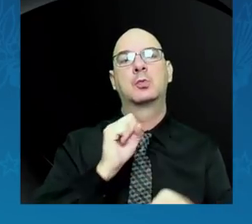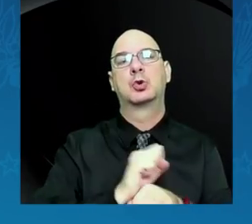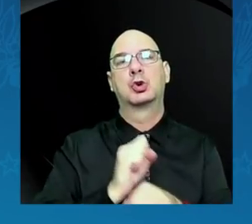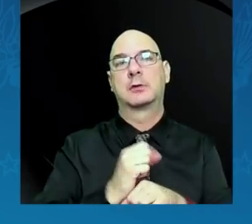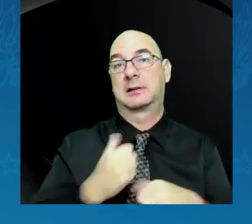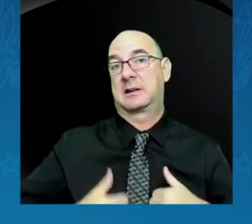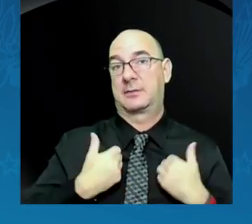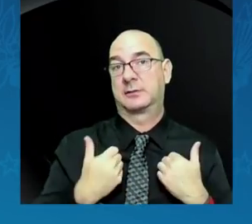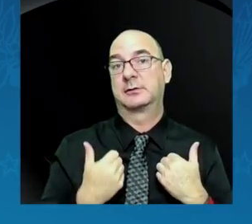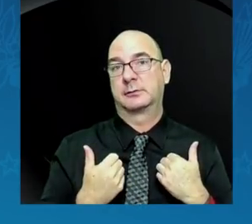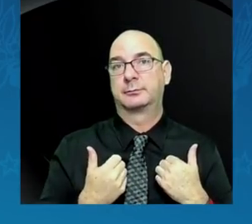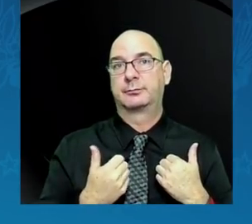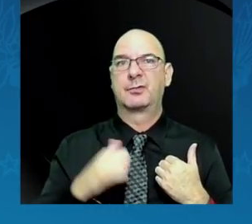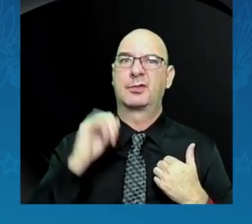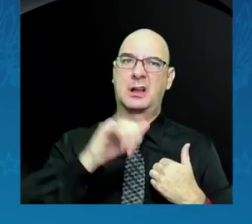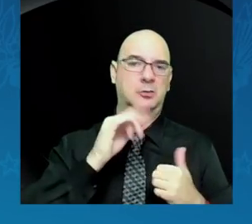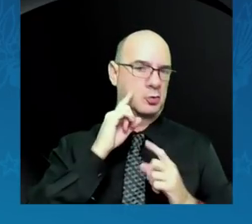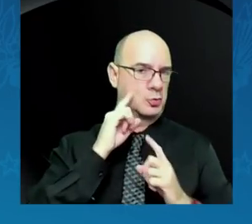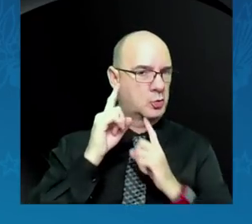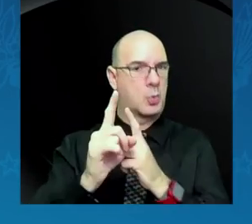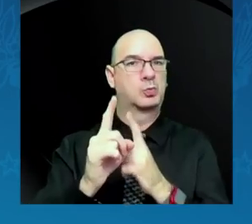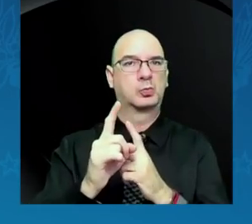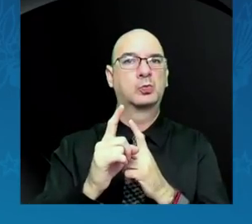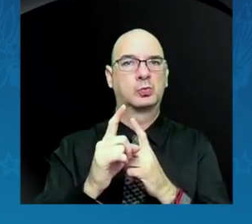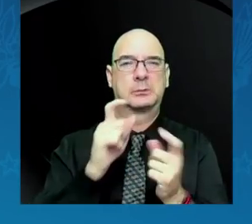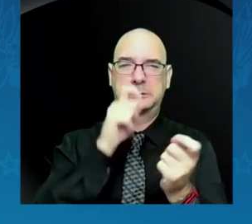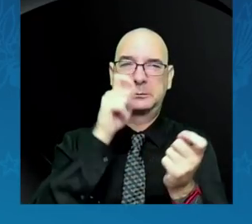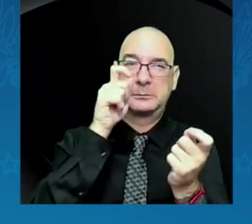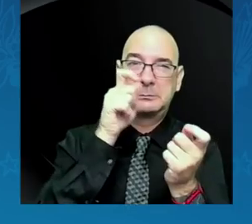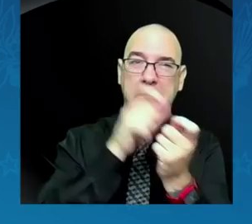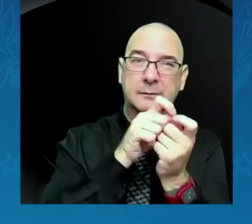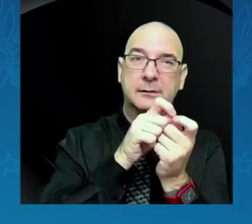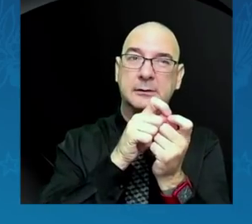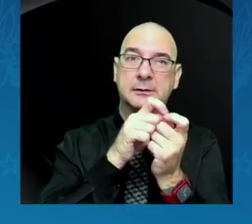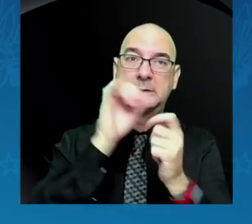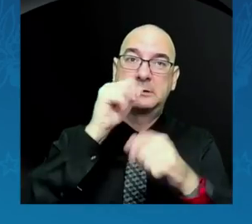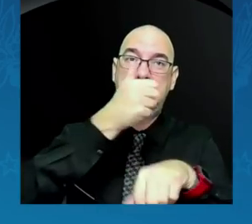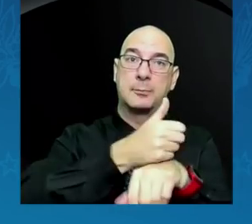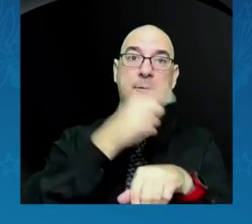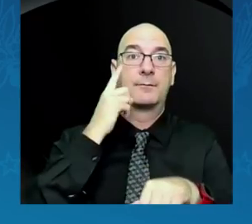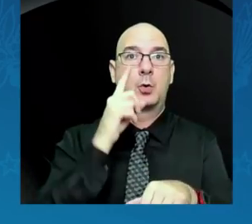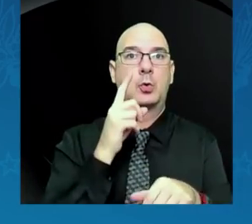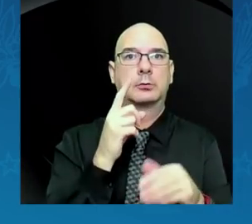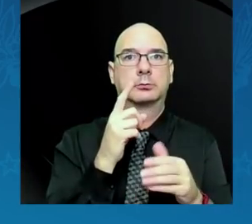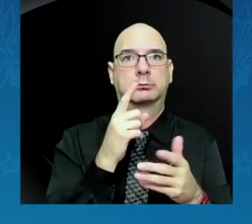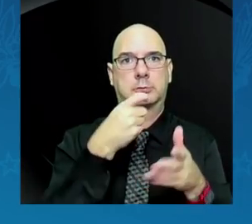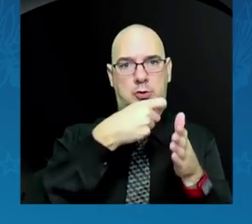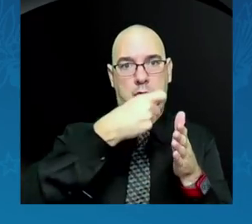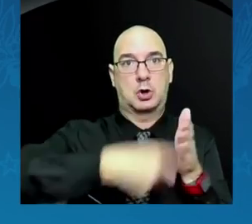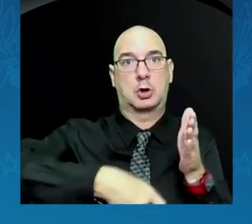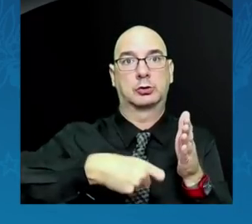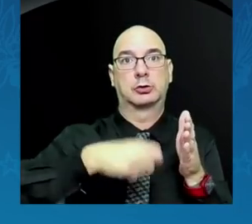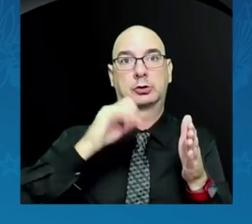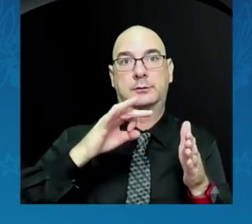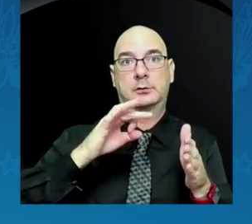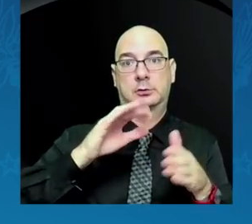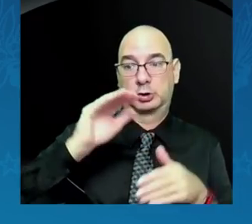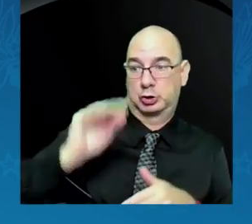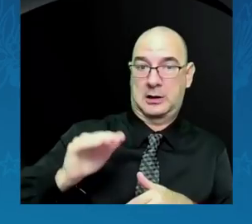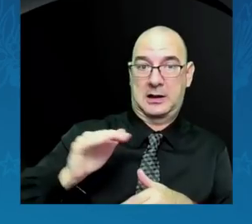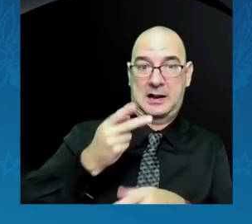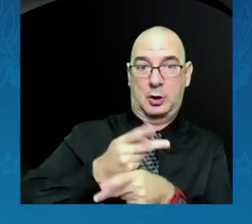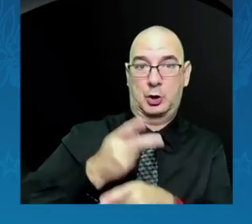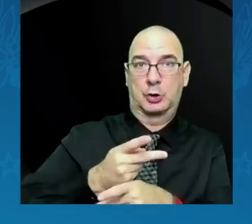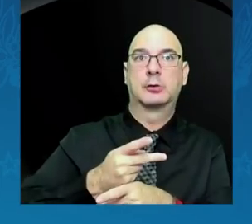was specifically designed to bring down the costs of childcare and increase accessibility and